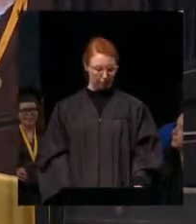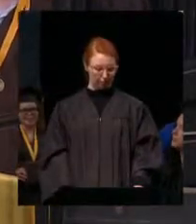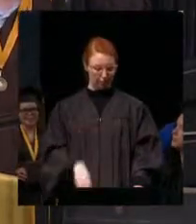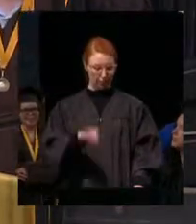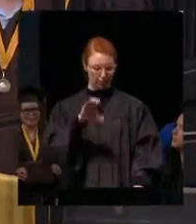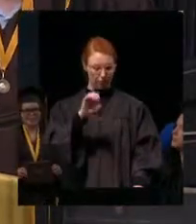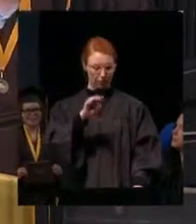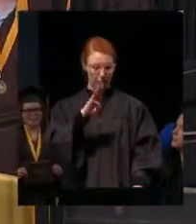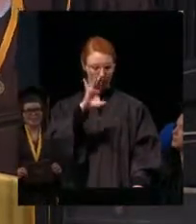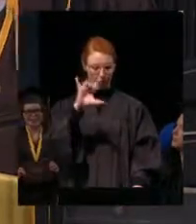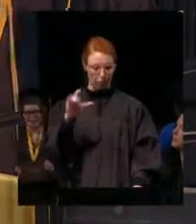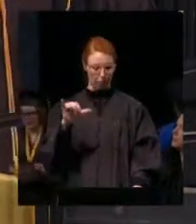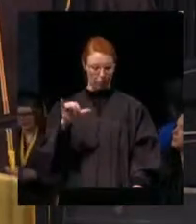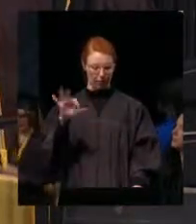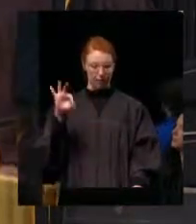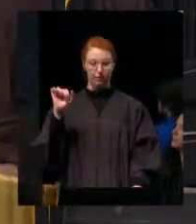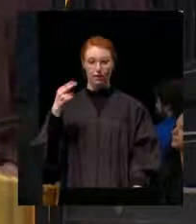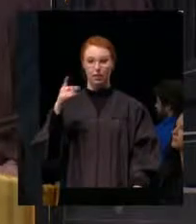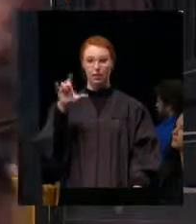Kobe Feline.